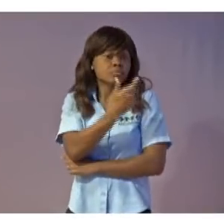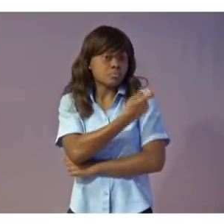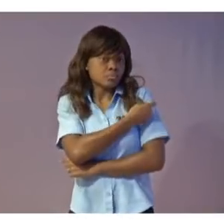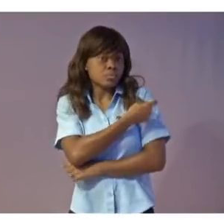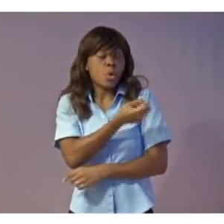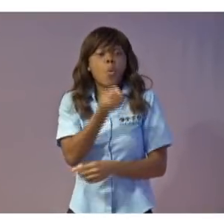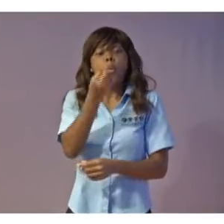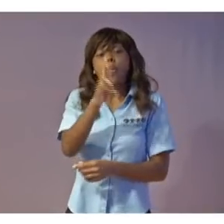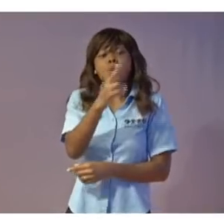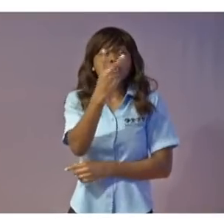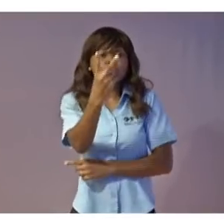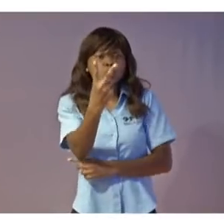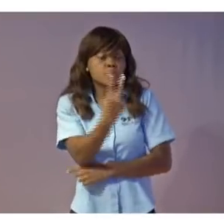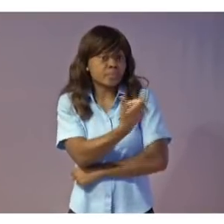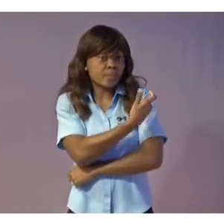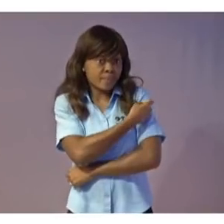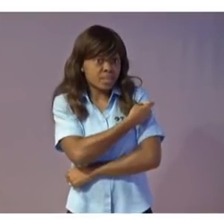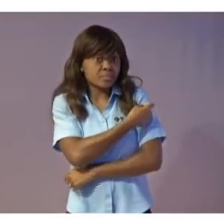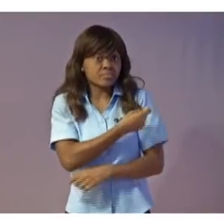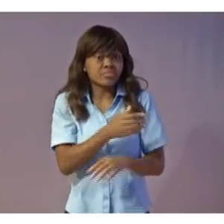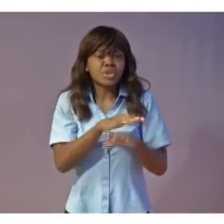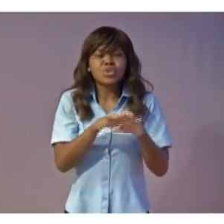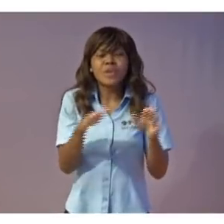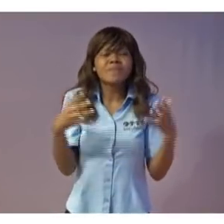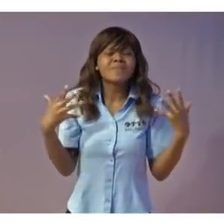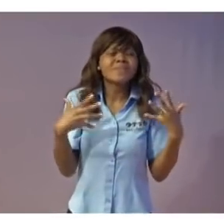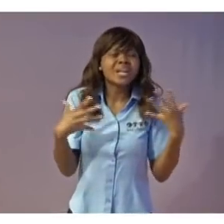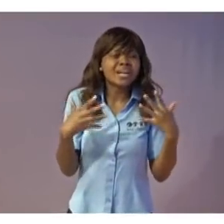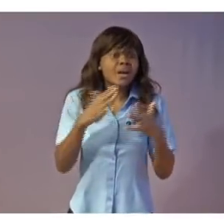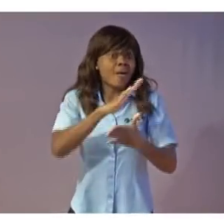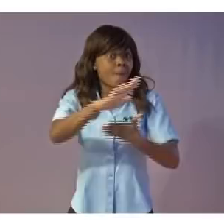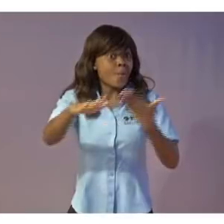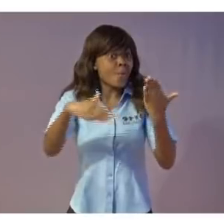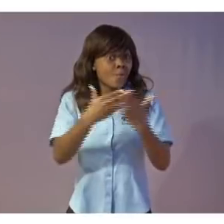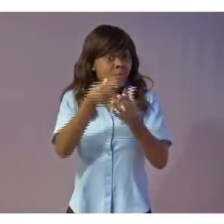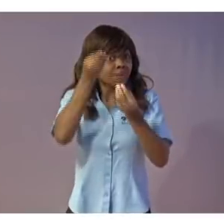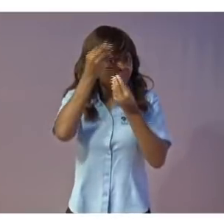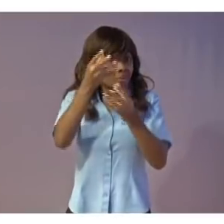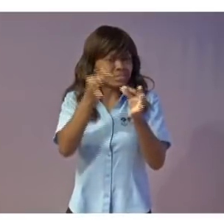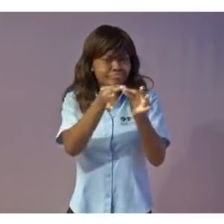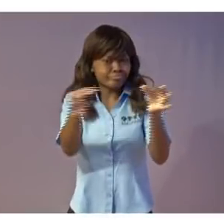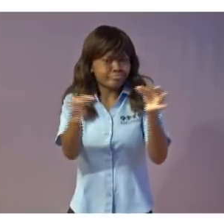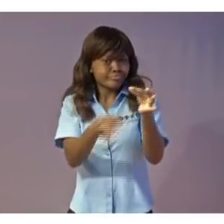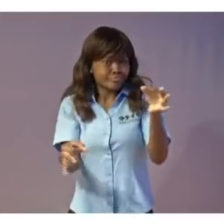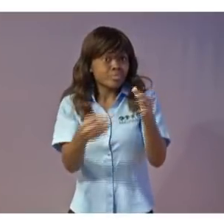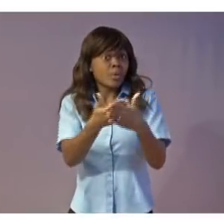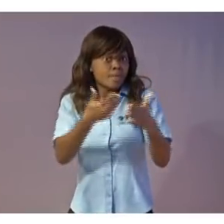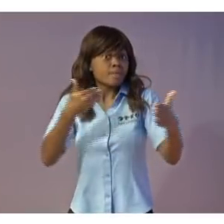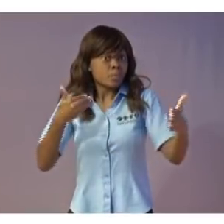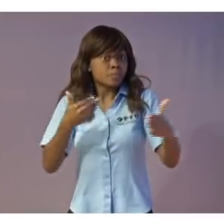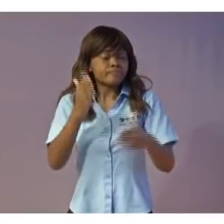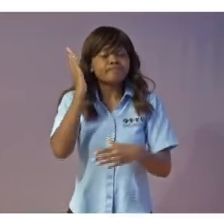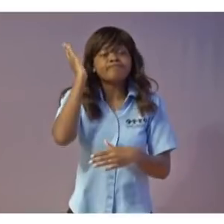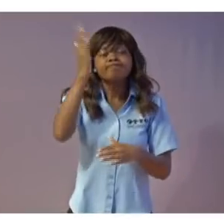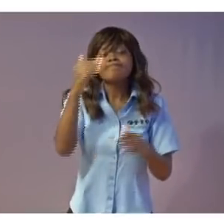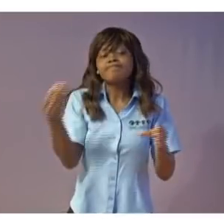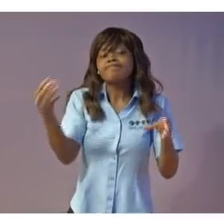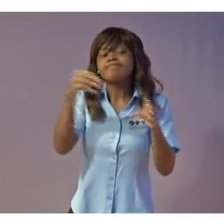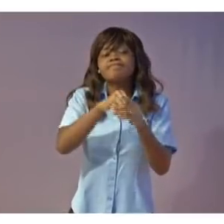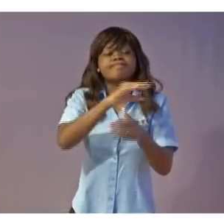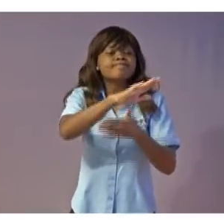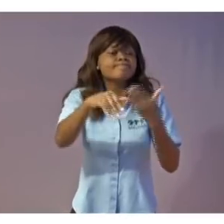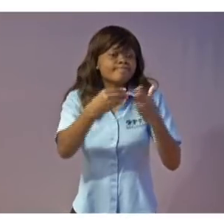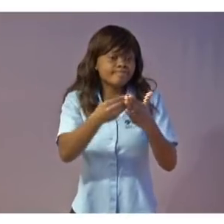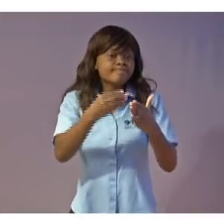don't be afraid. All of these details that used to be highlighted in the original dashboard, as